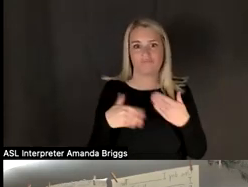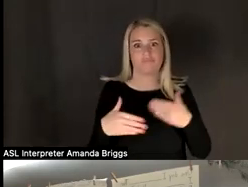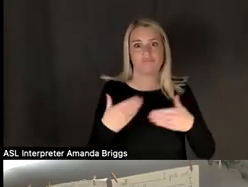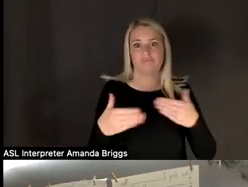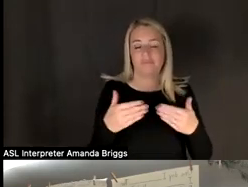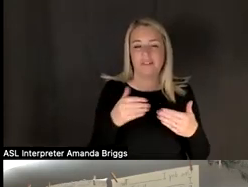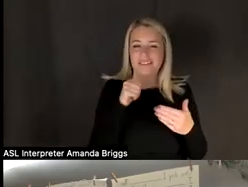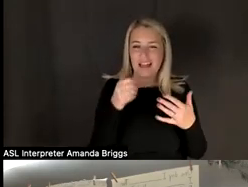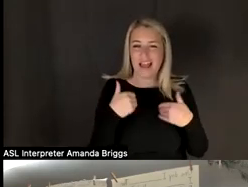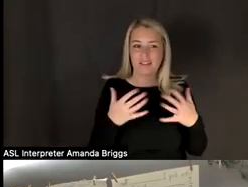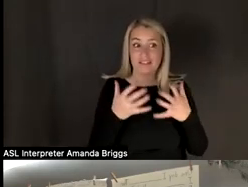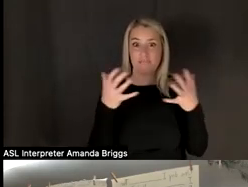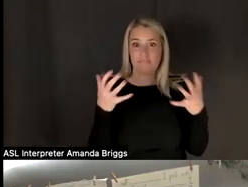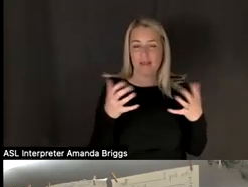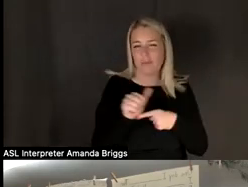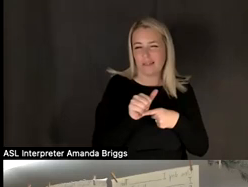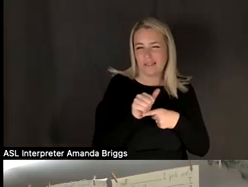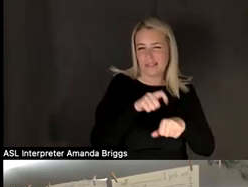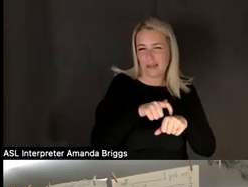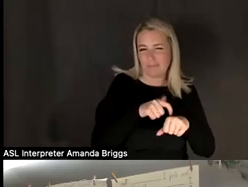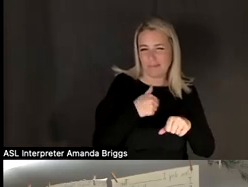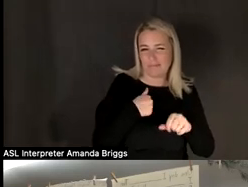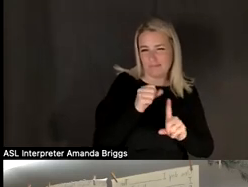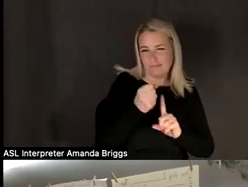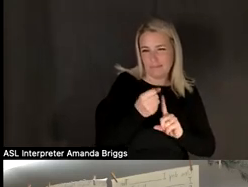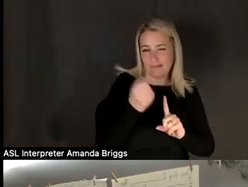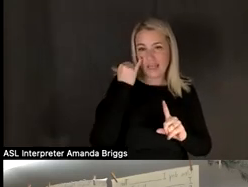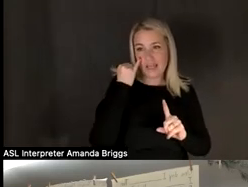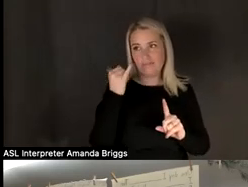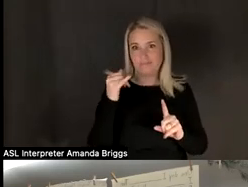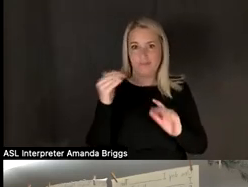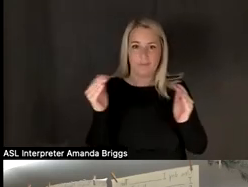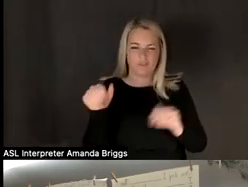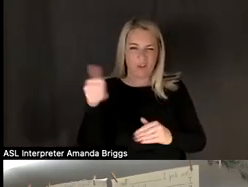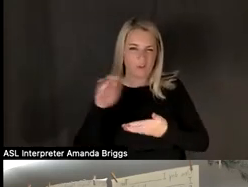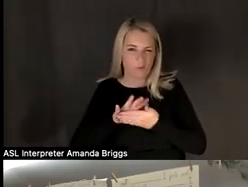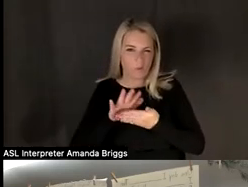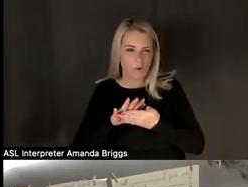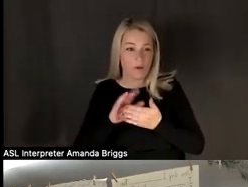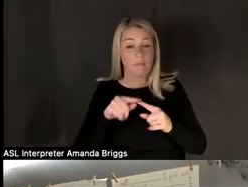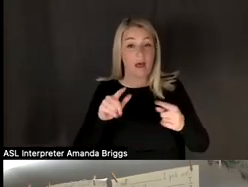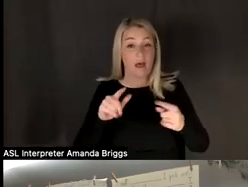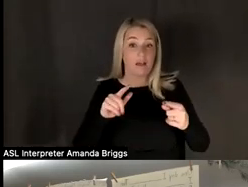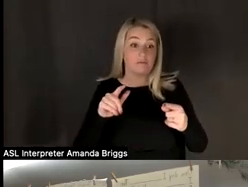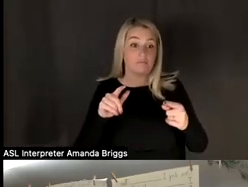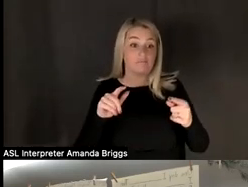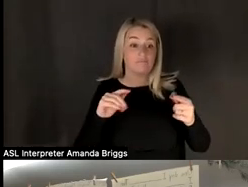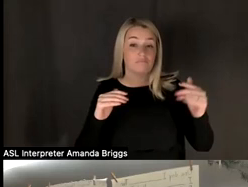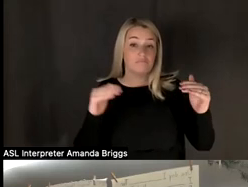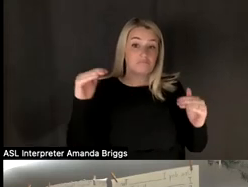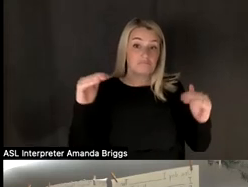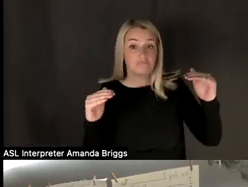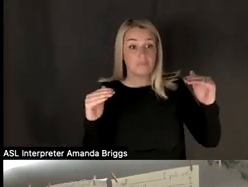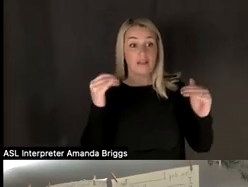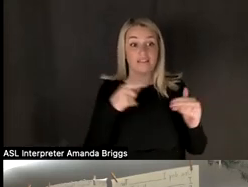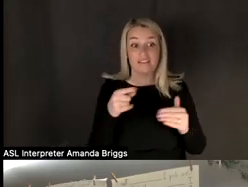our setting as they would if they were at a school with English. But there's a trade-off for that too. They're becoming biliterate. The